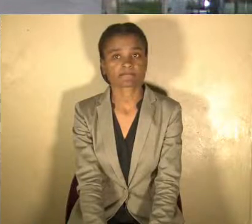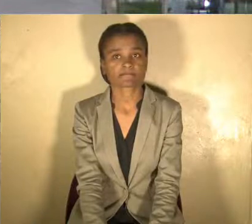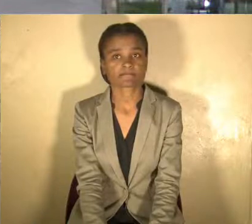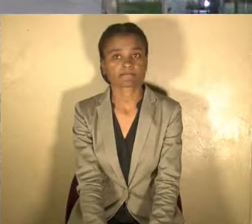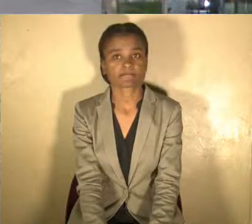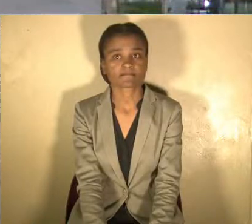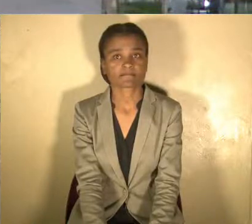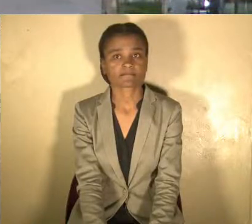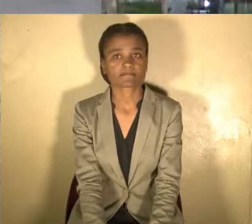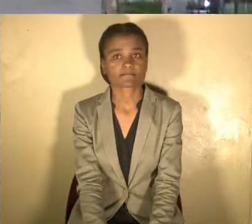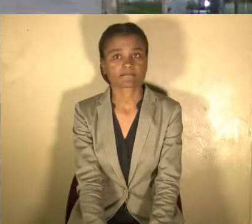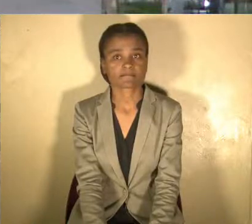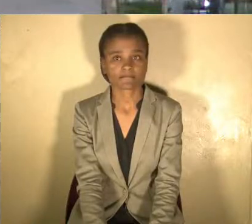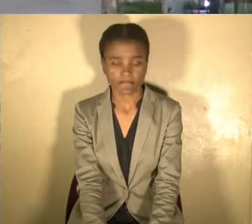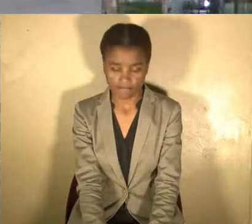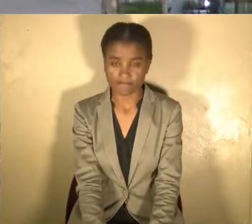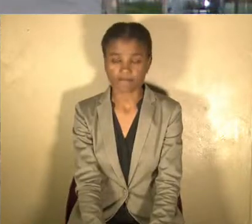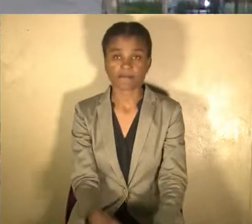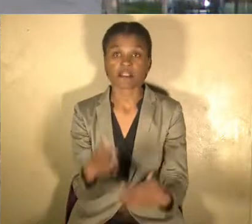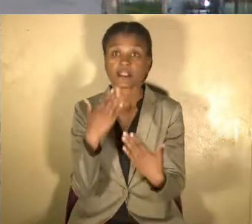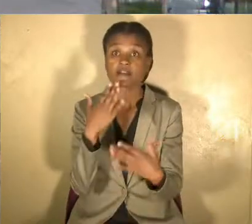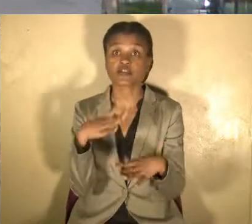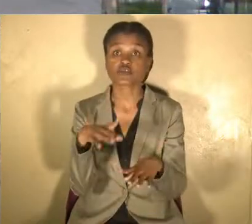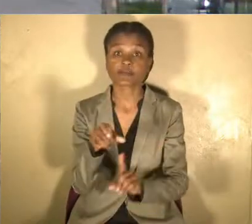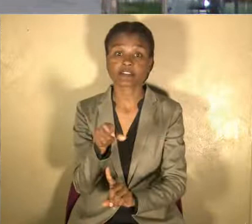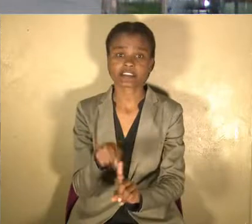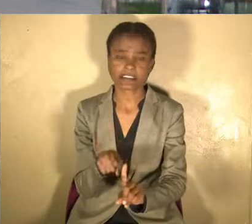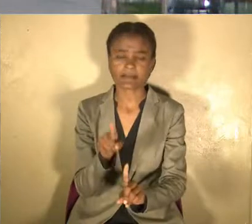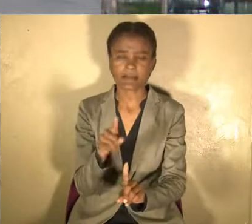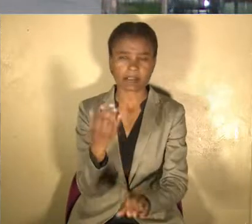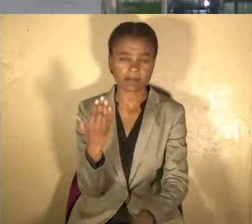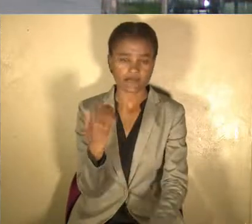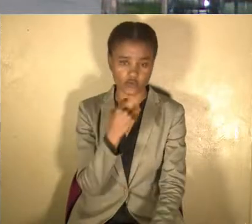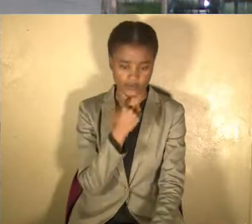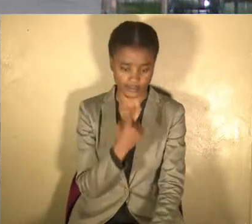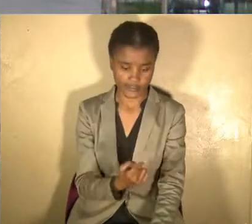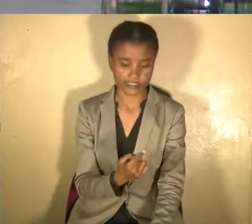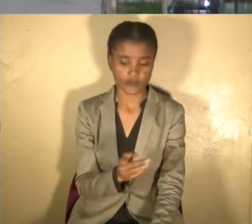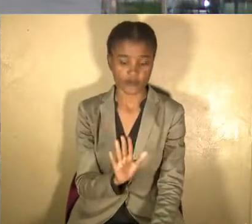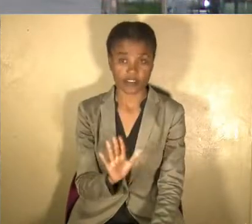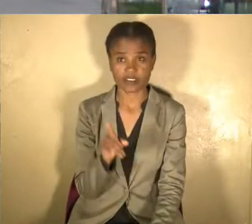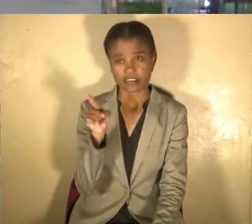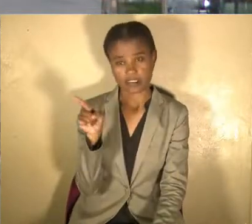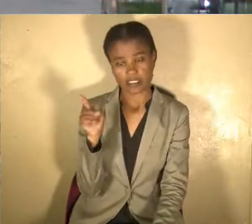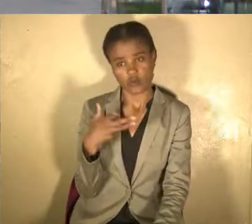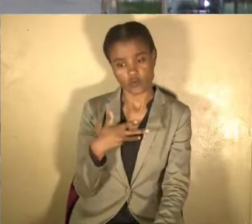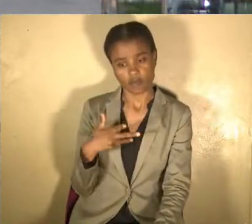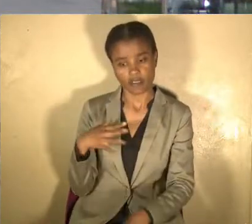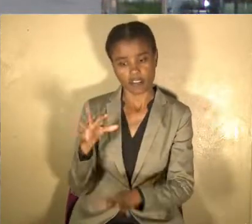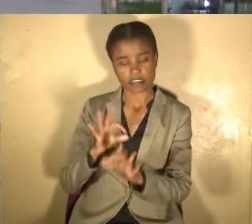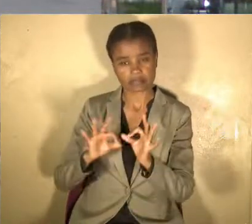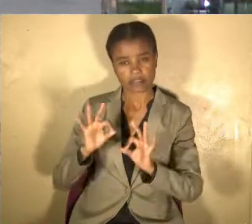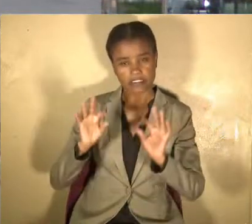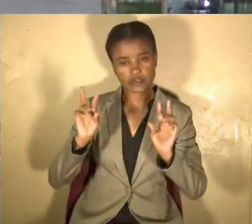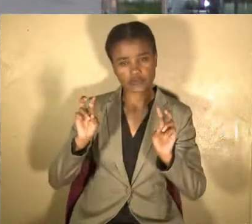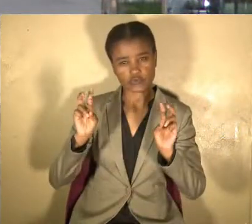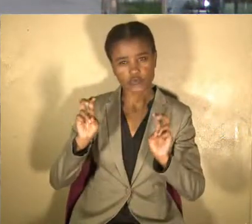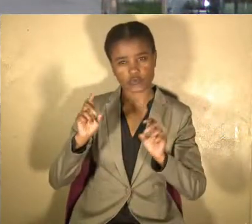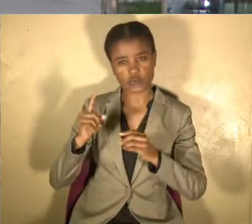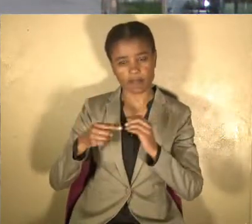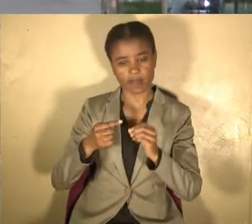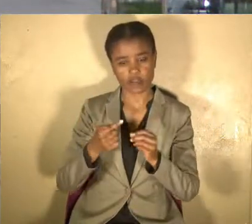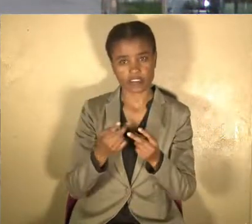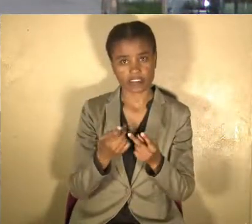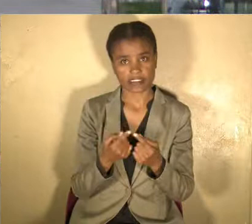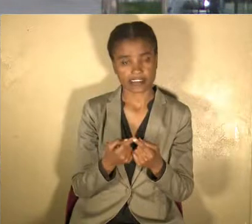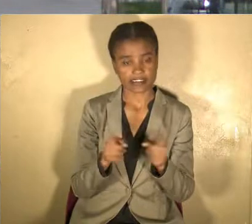No, thank you, Chairperson. Nekere me hana hlalosa issue ya difference